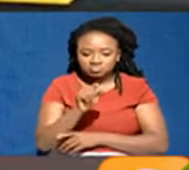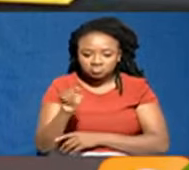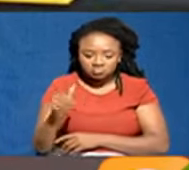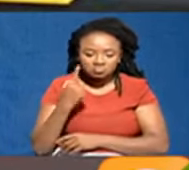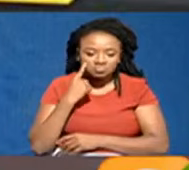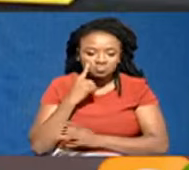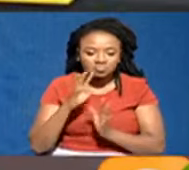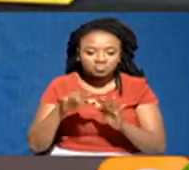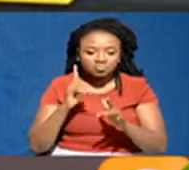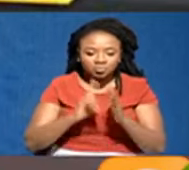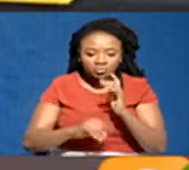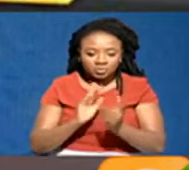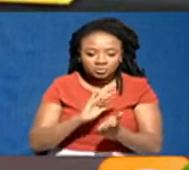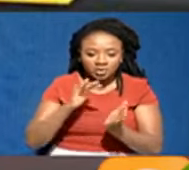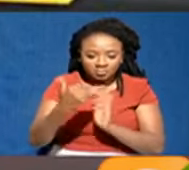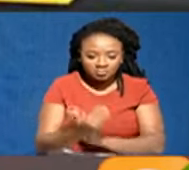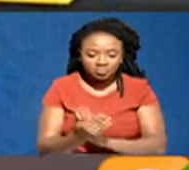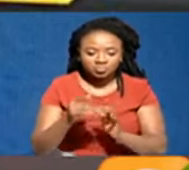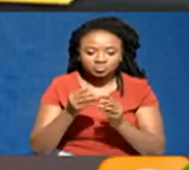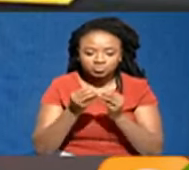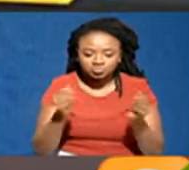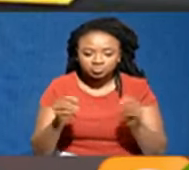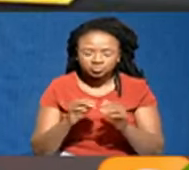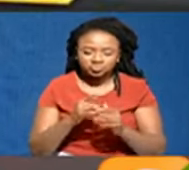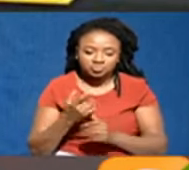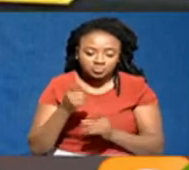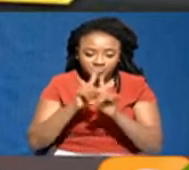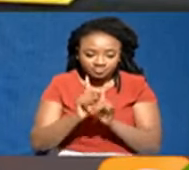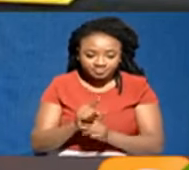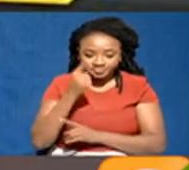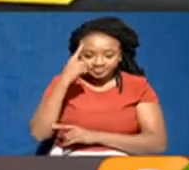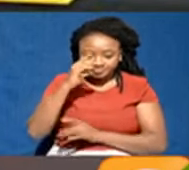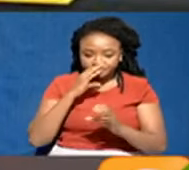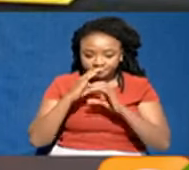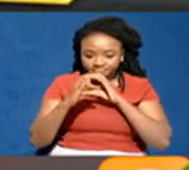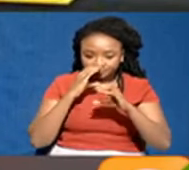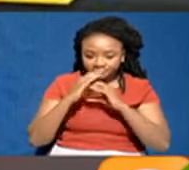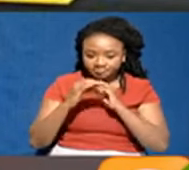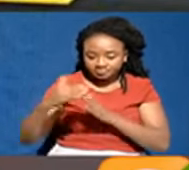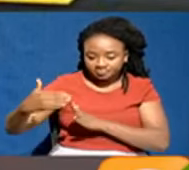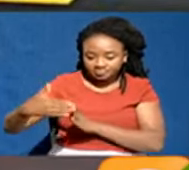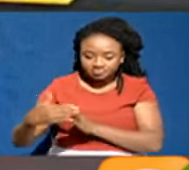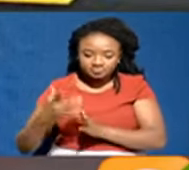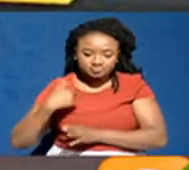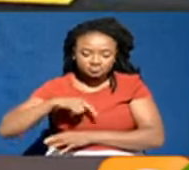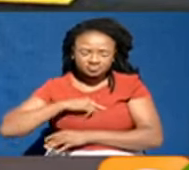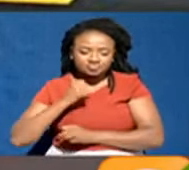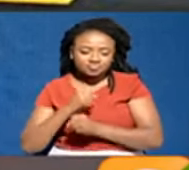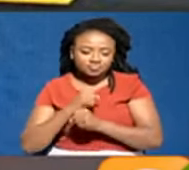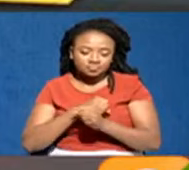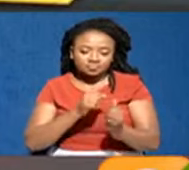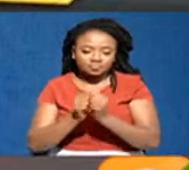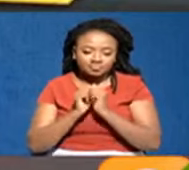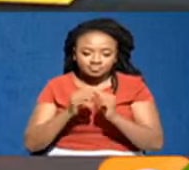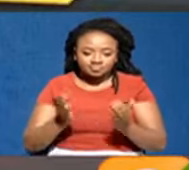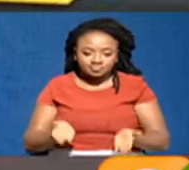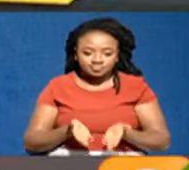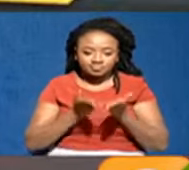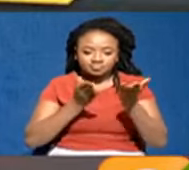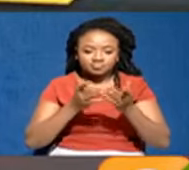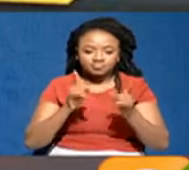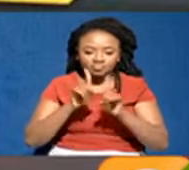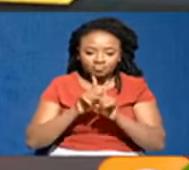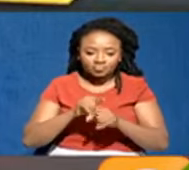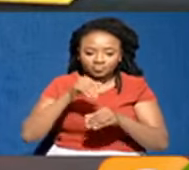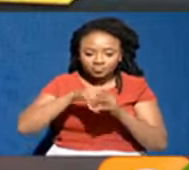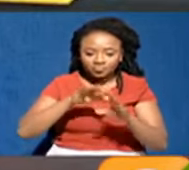or the kind of interventions that we need to have. From the communications aspect, we are also working as an initiative to build capacity even within the media. How are we reporting